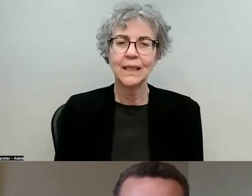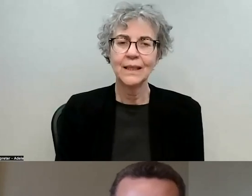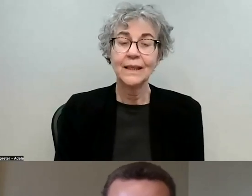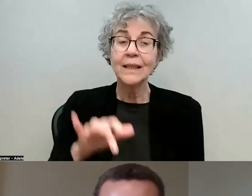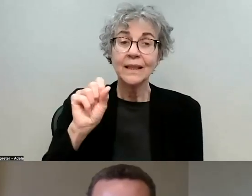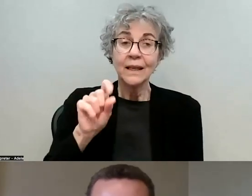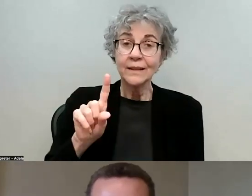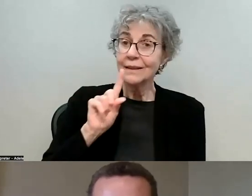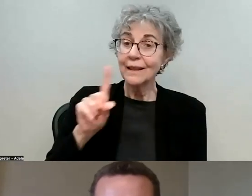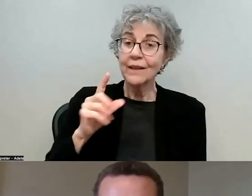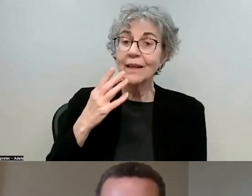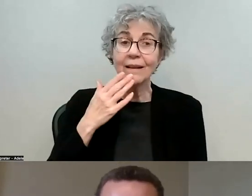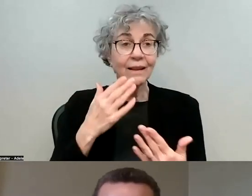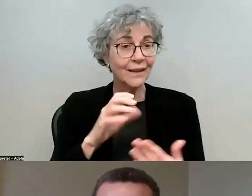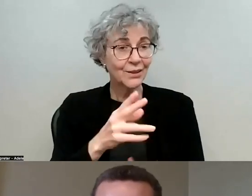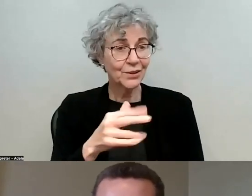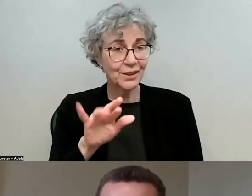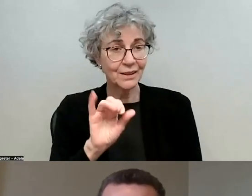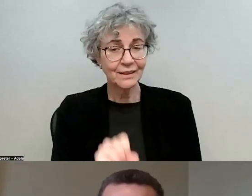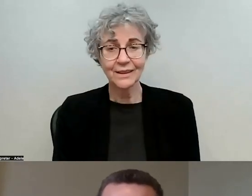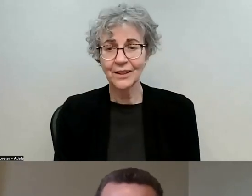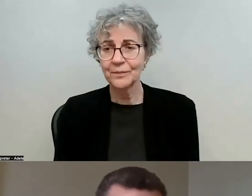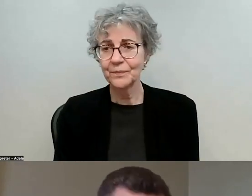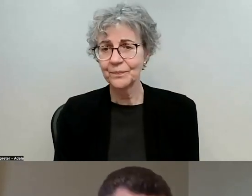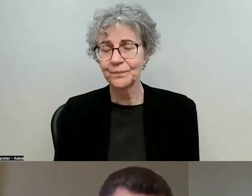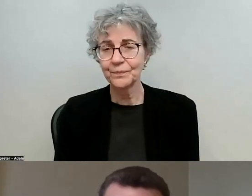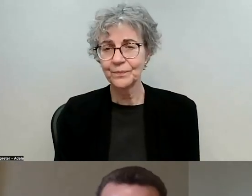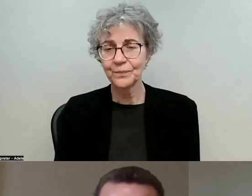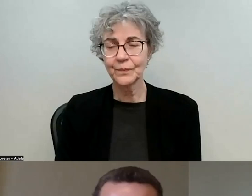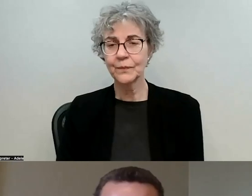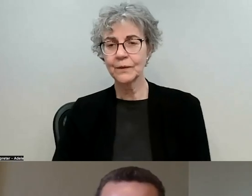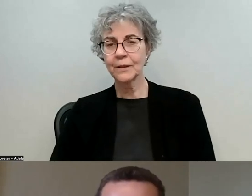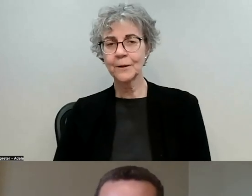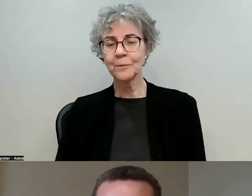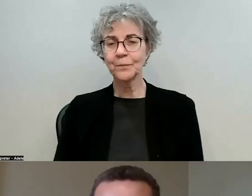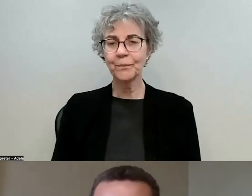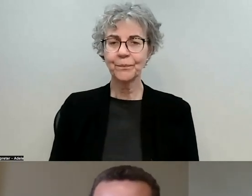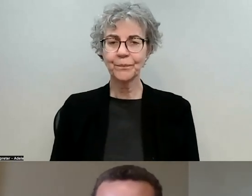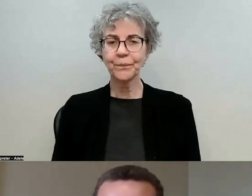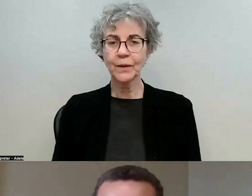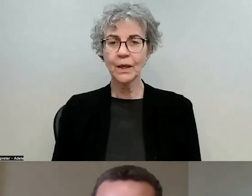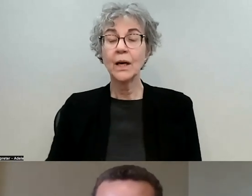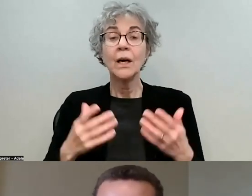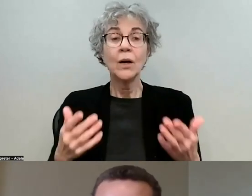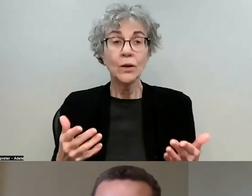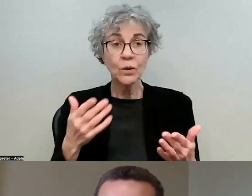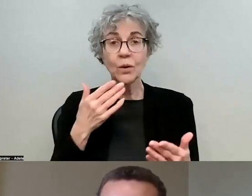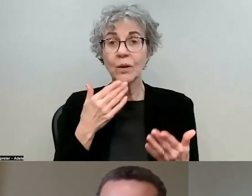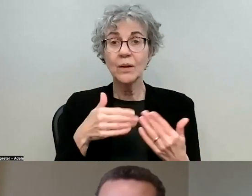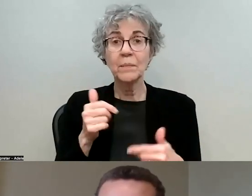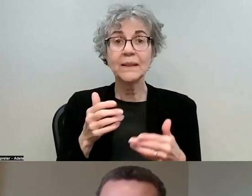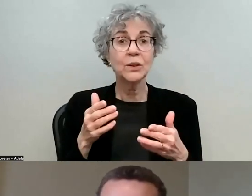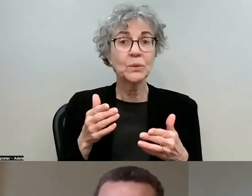Yeah, definitely. Thanks, Chris. So I think probably the best way to go about